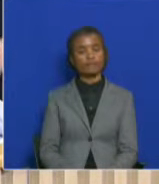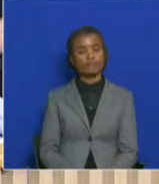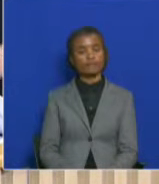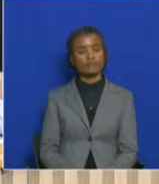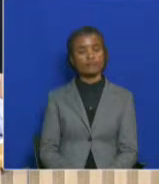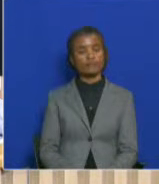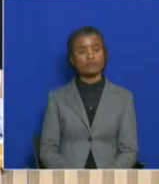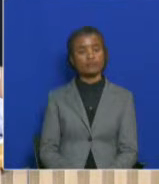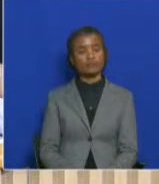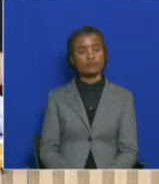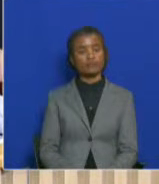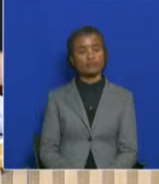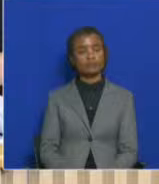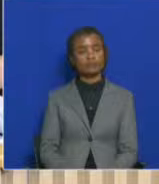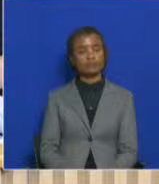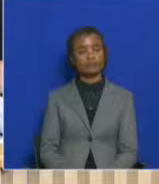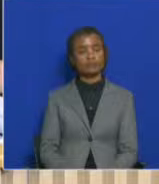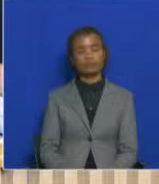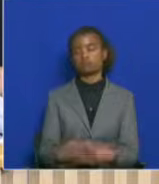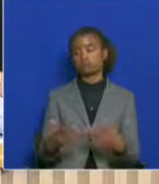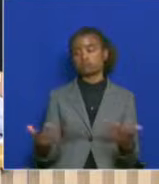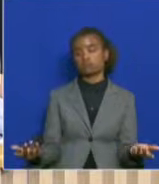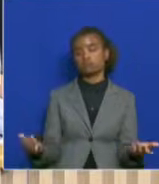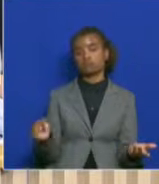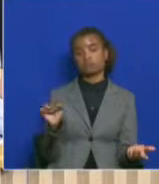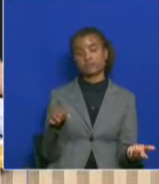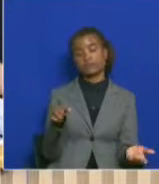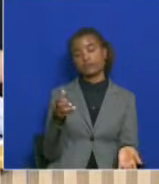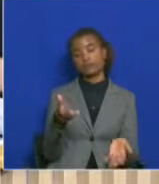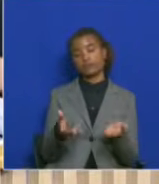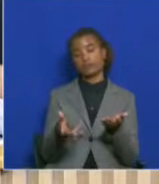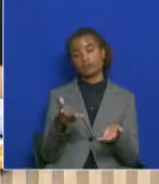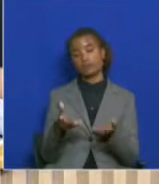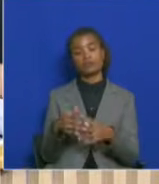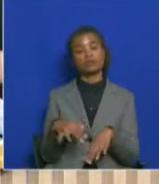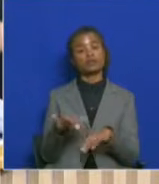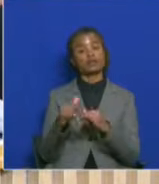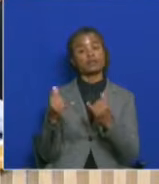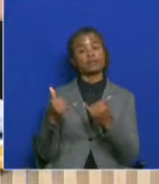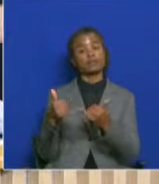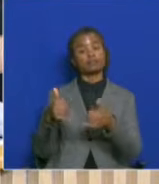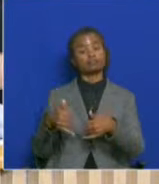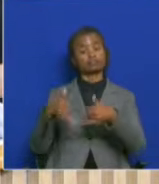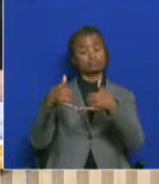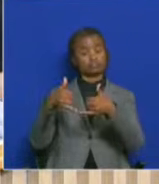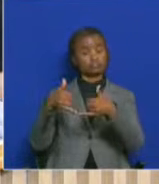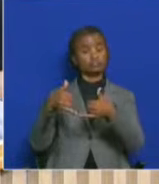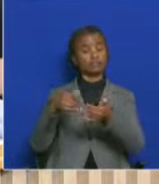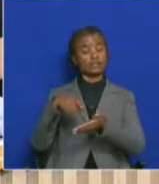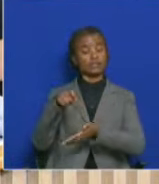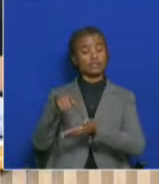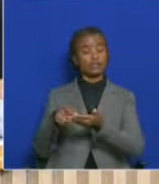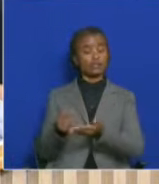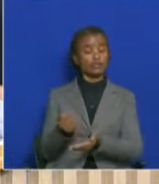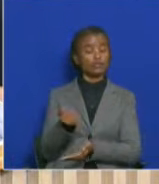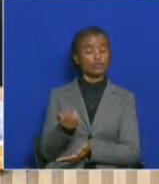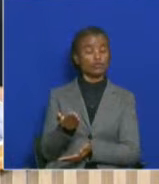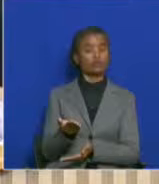even if it were to be shared with the successful bidder, it wouldn't have been shared with some other corporate entity.